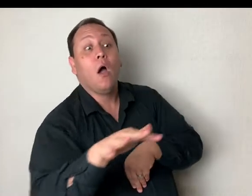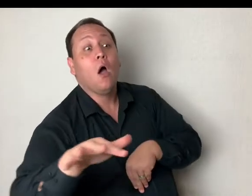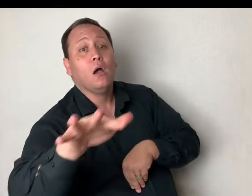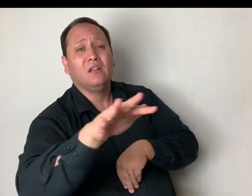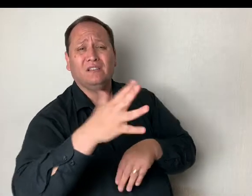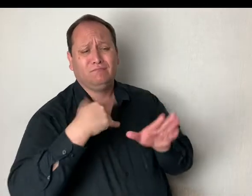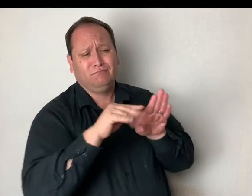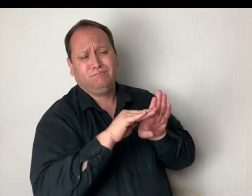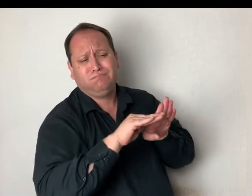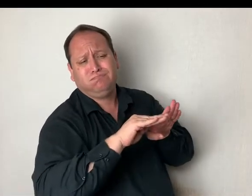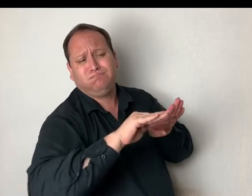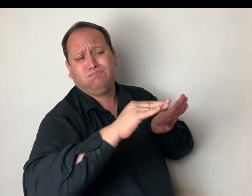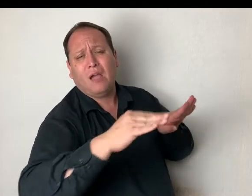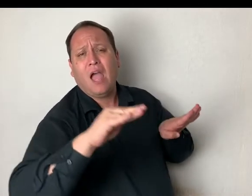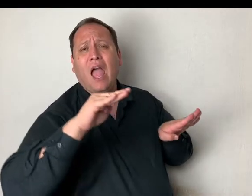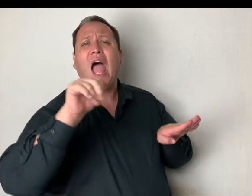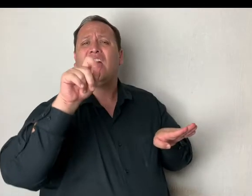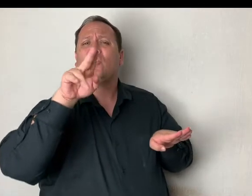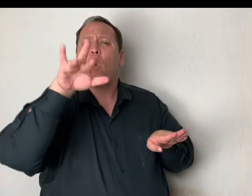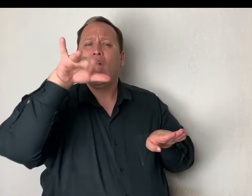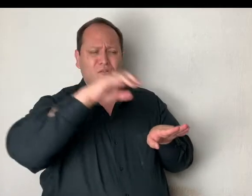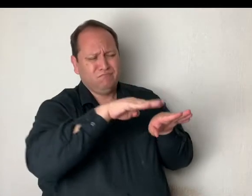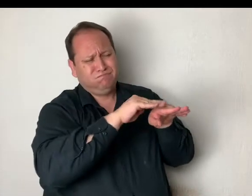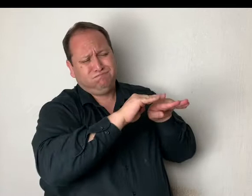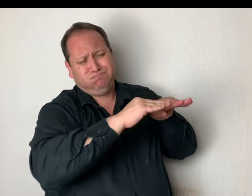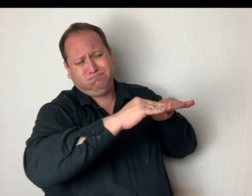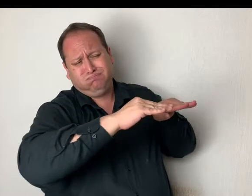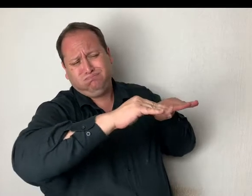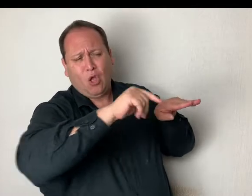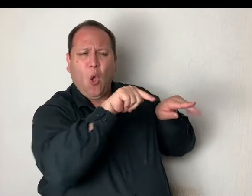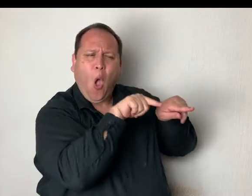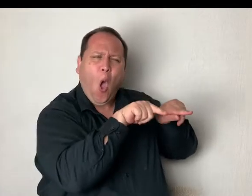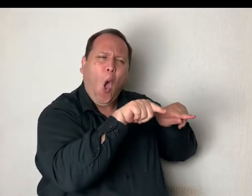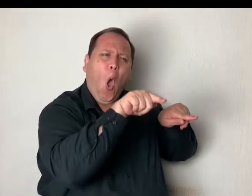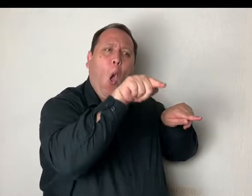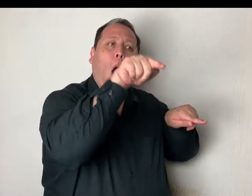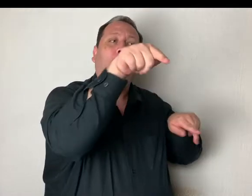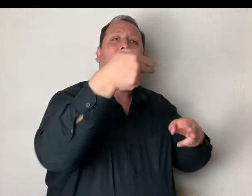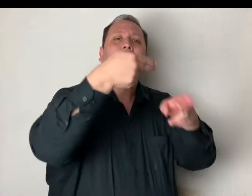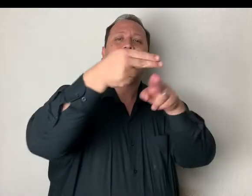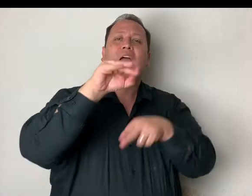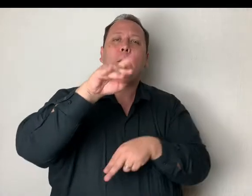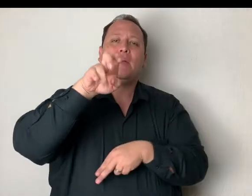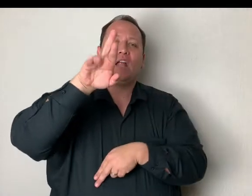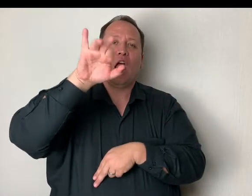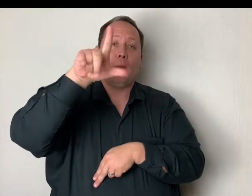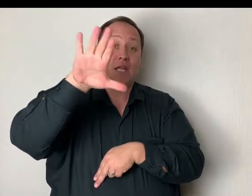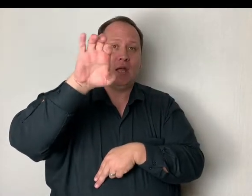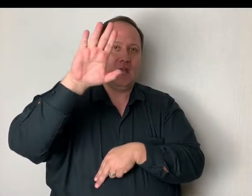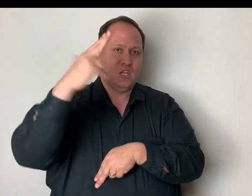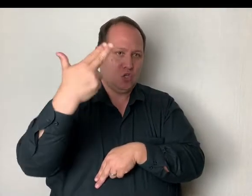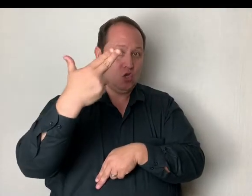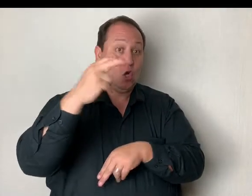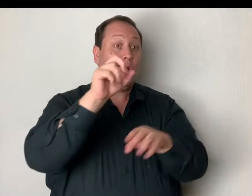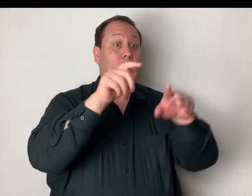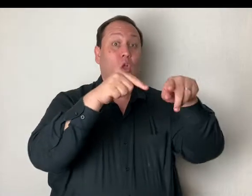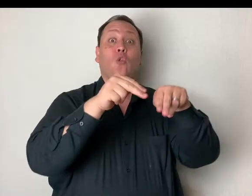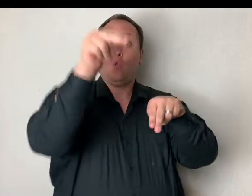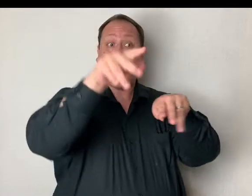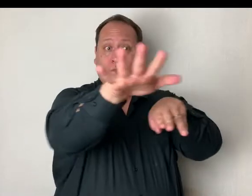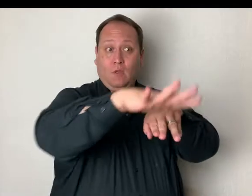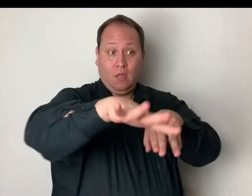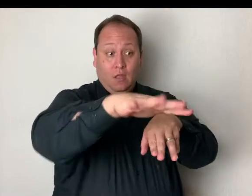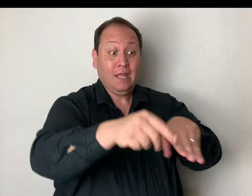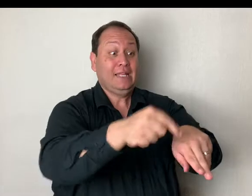that extends for miles all the way to Imperial Beach. On the south side, there's the vibrant community of Playas